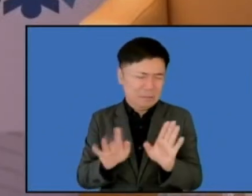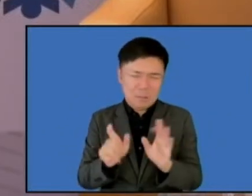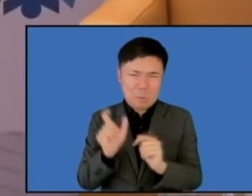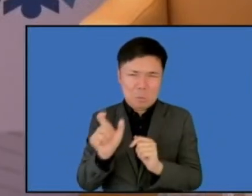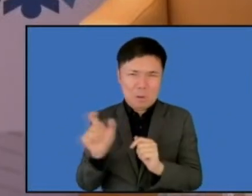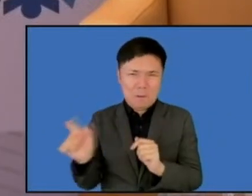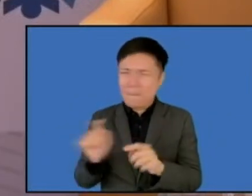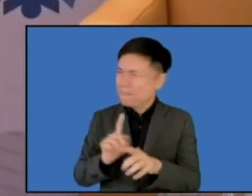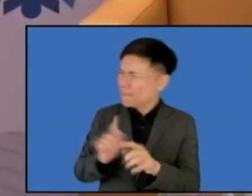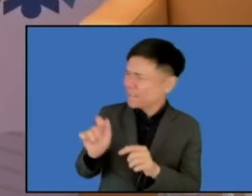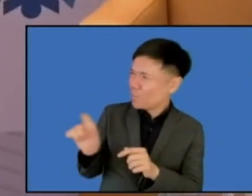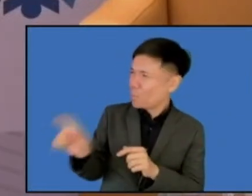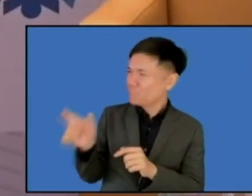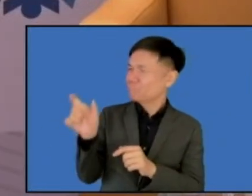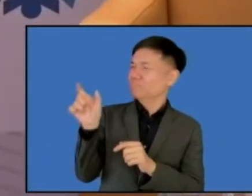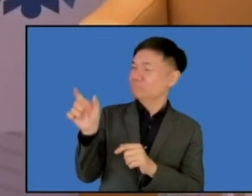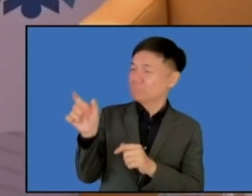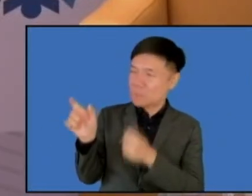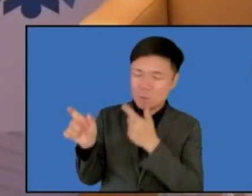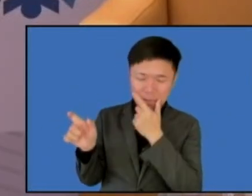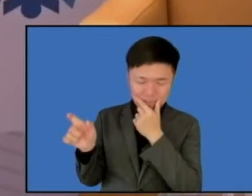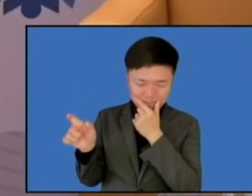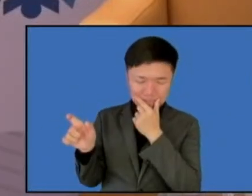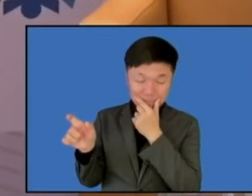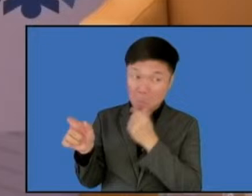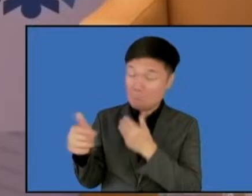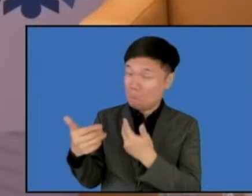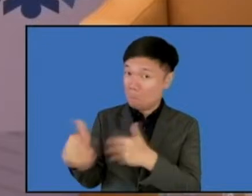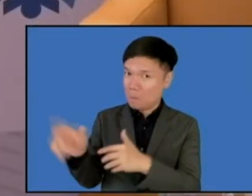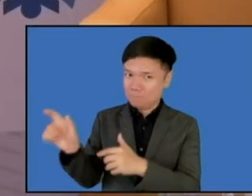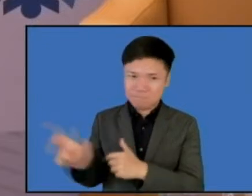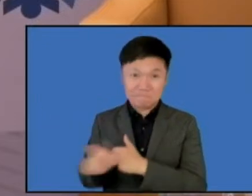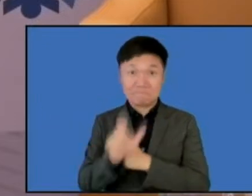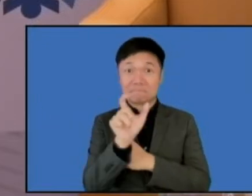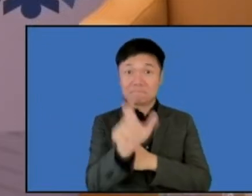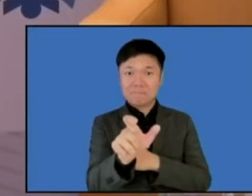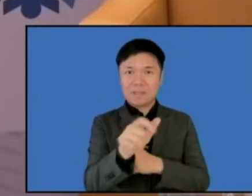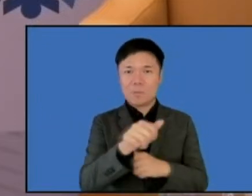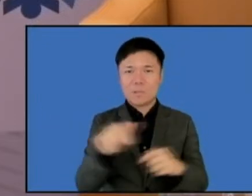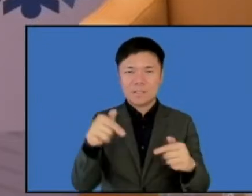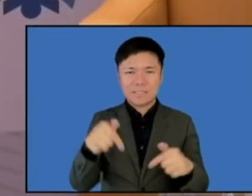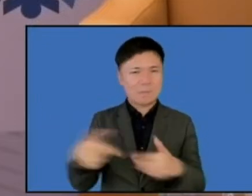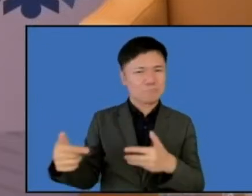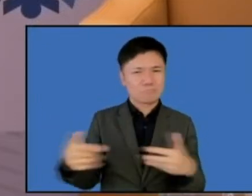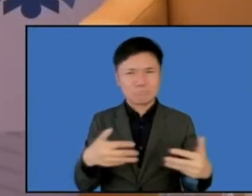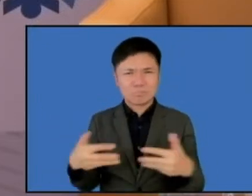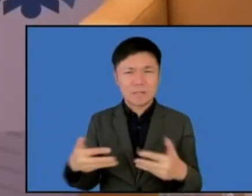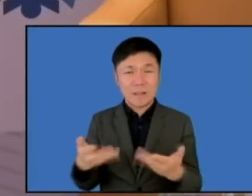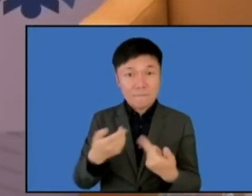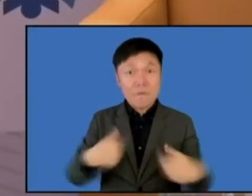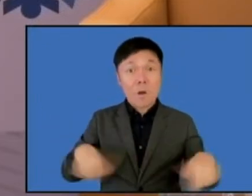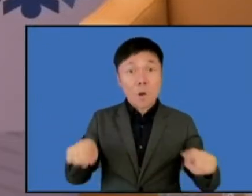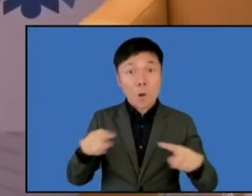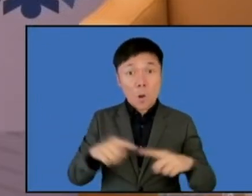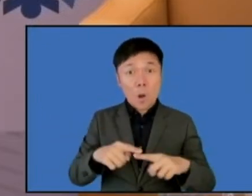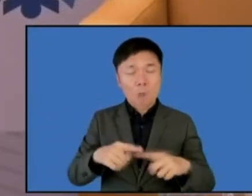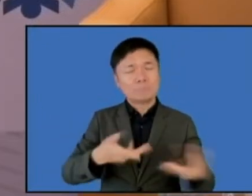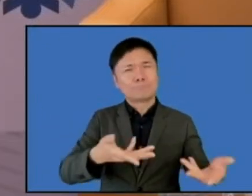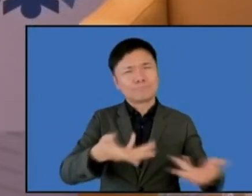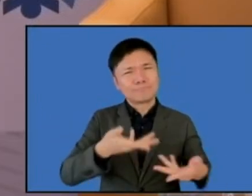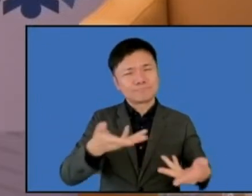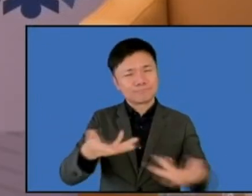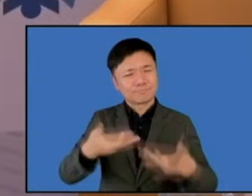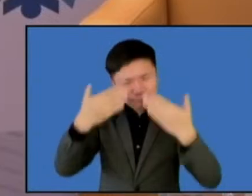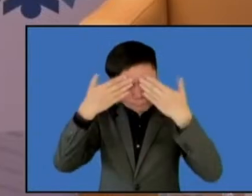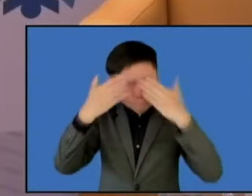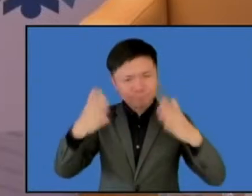apt I couldn't resist. But what I'm saying is we need to hold space. In the battleground, I imagine us laying out tables, welcoming people, and